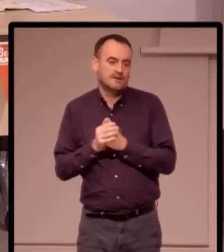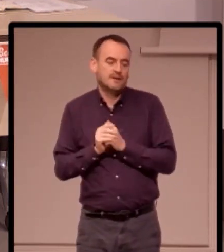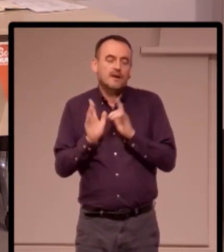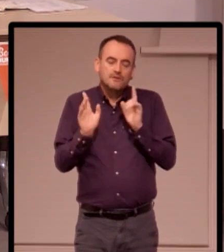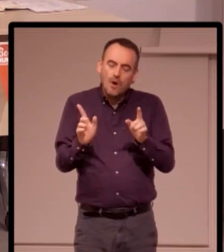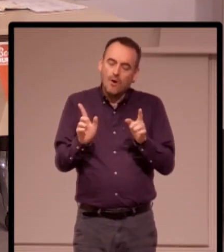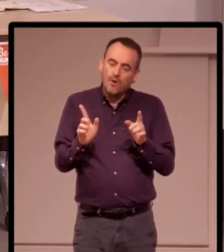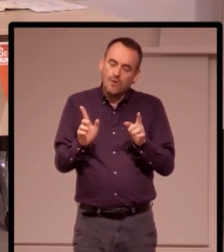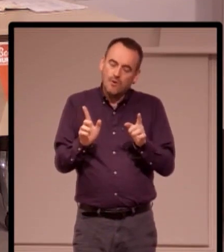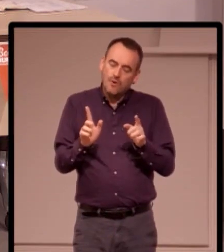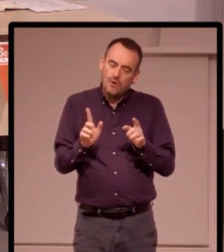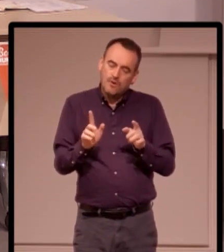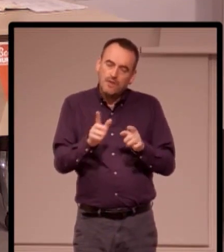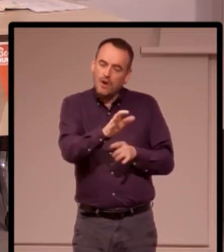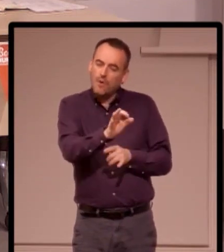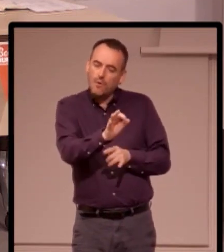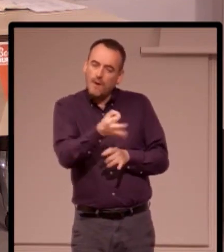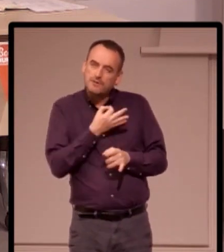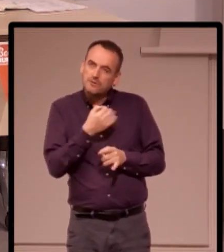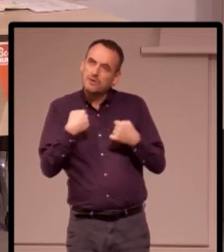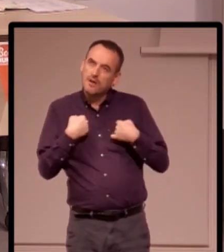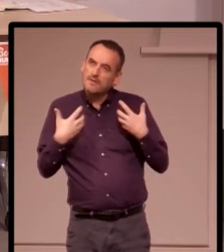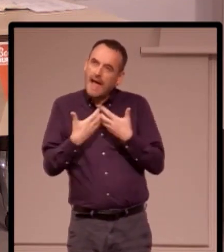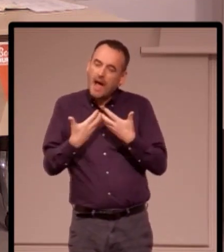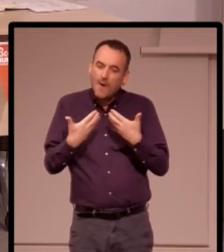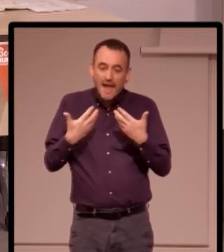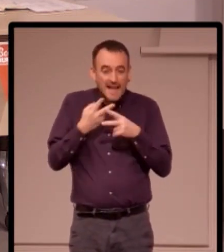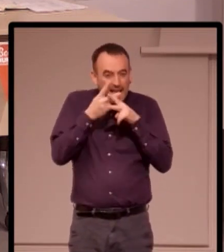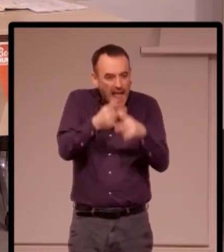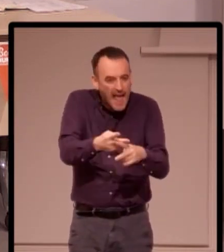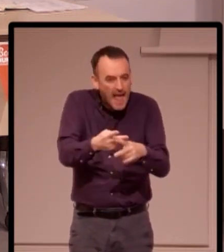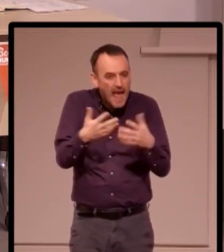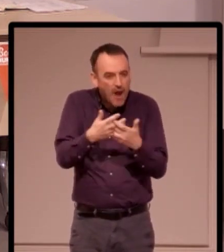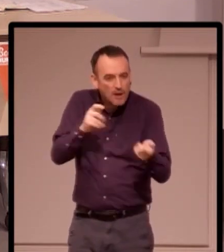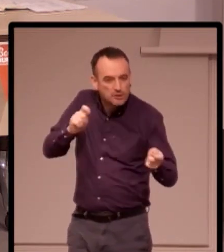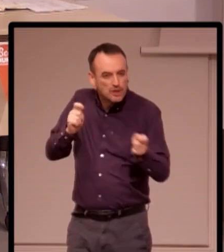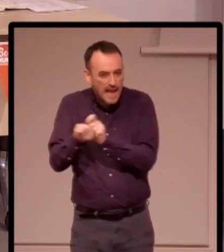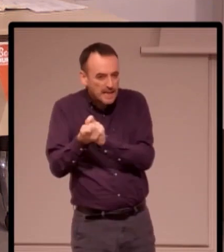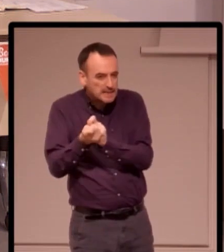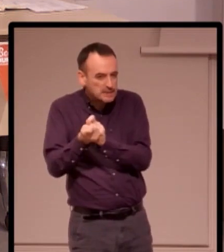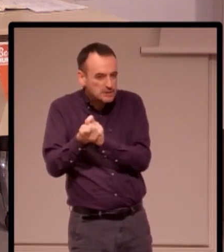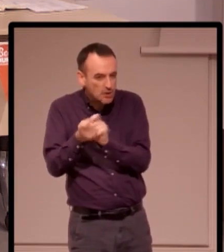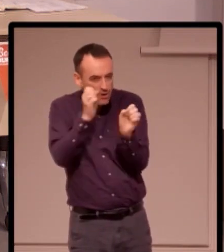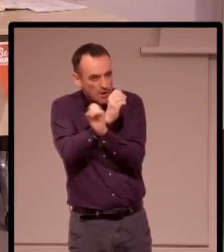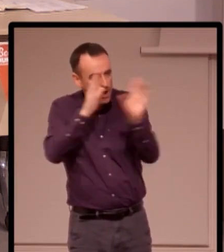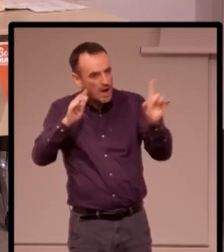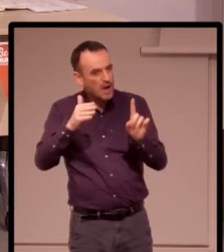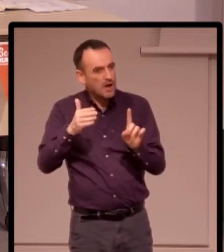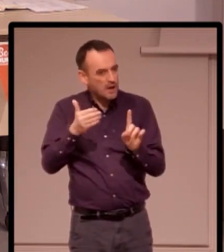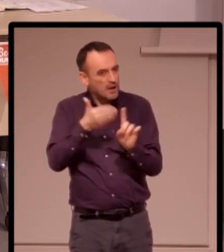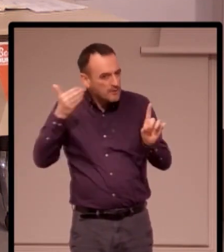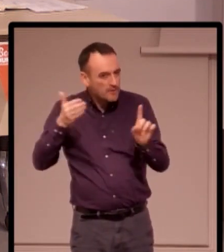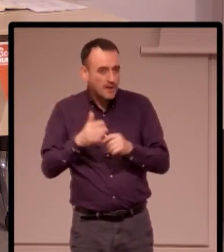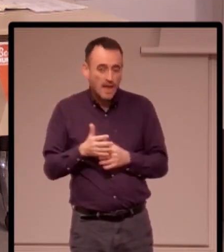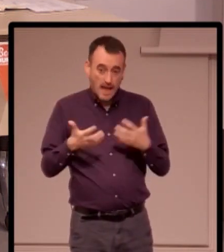just that the way we kind of reframe care, the way we talk to our patients or our young people,